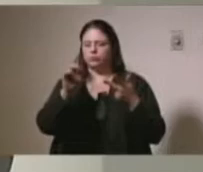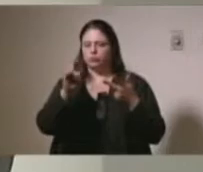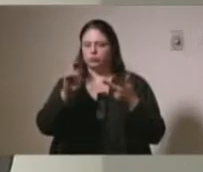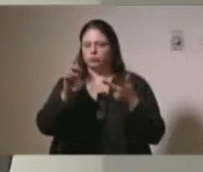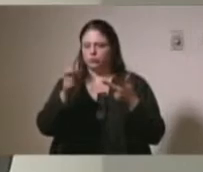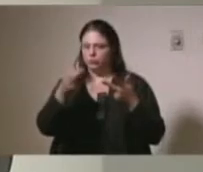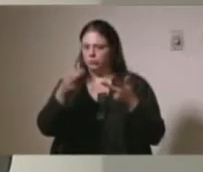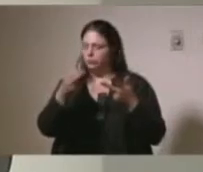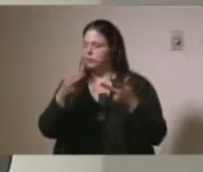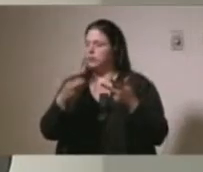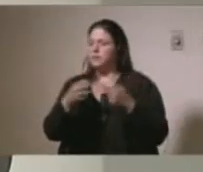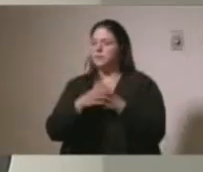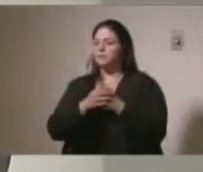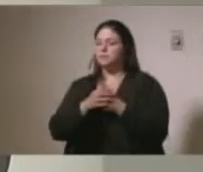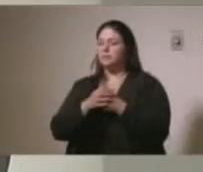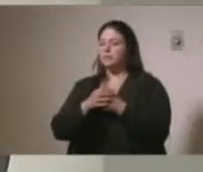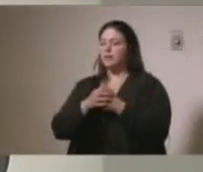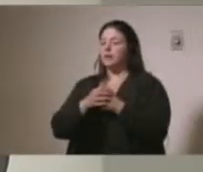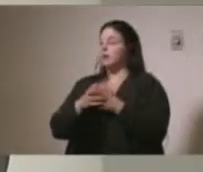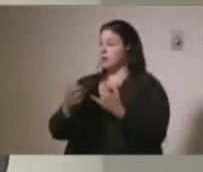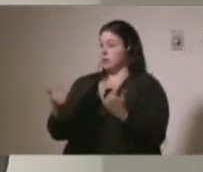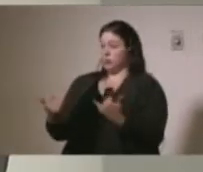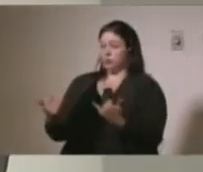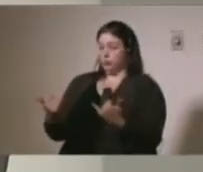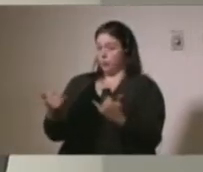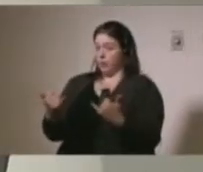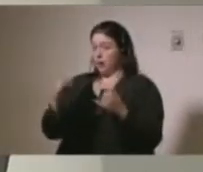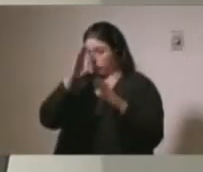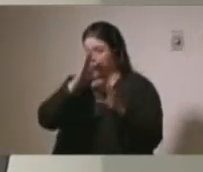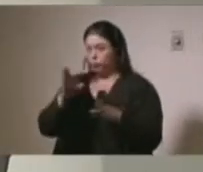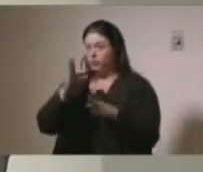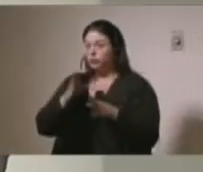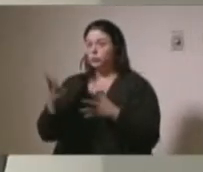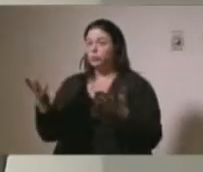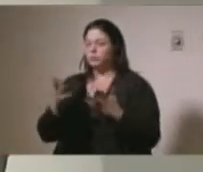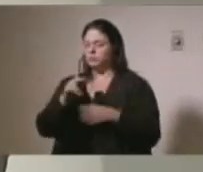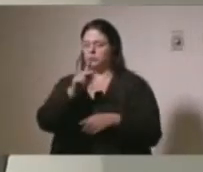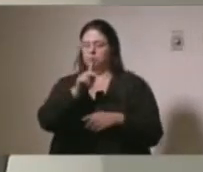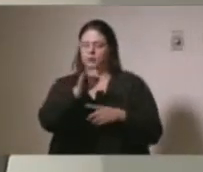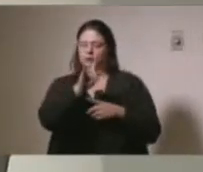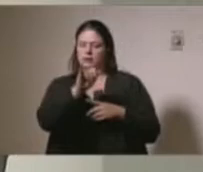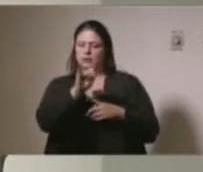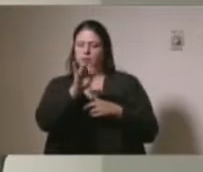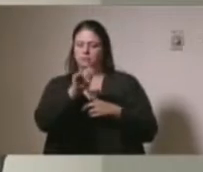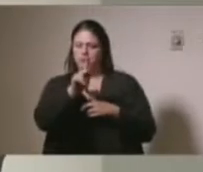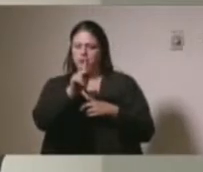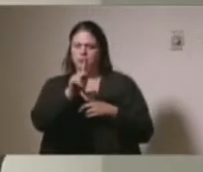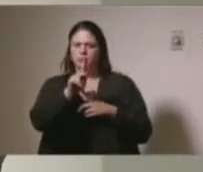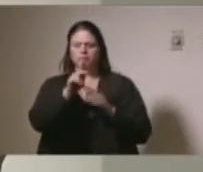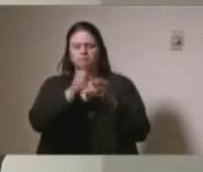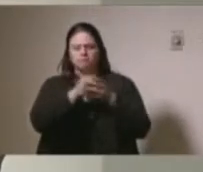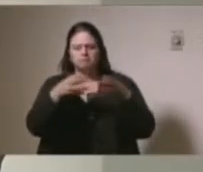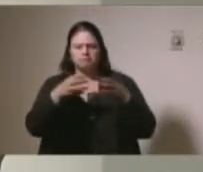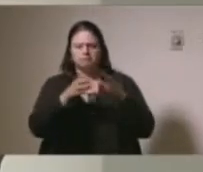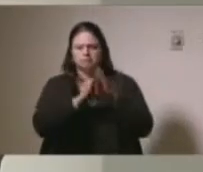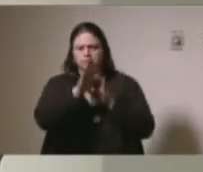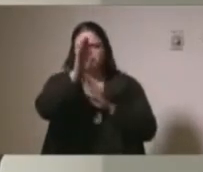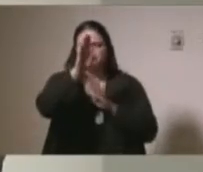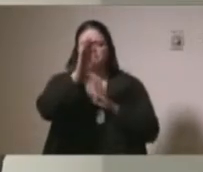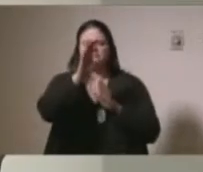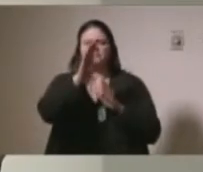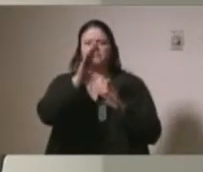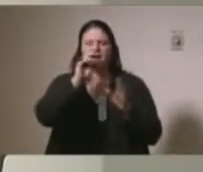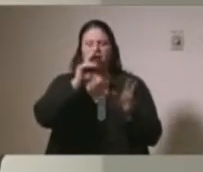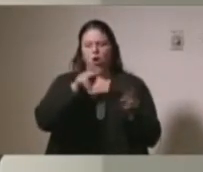The current strategy is to grow the bank and find cheaper ways to deal with declining